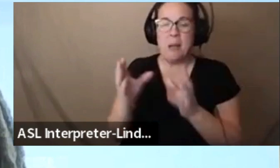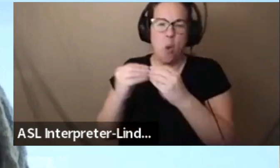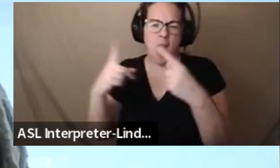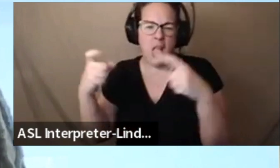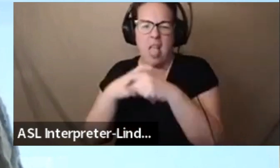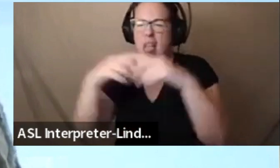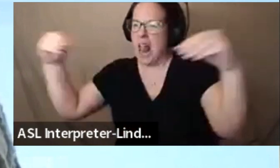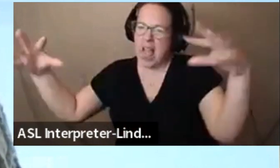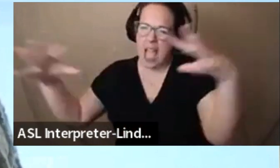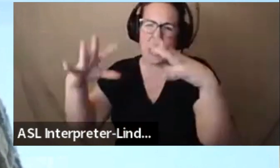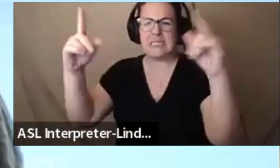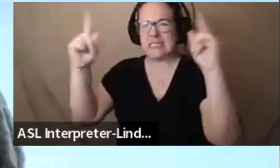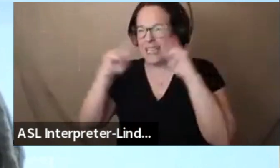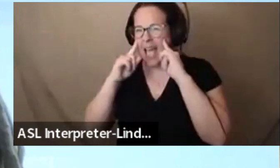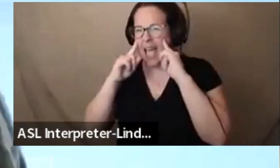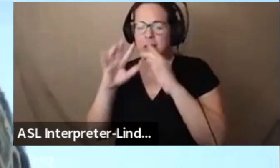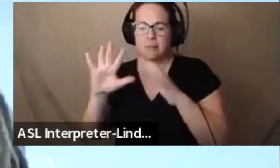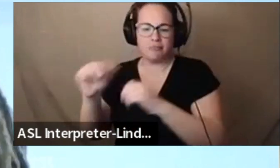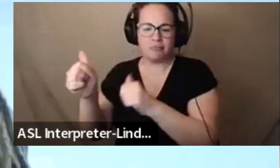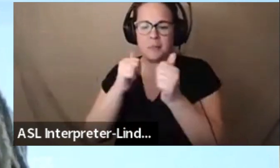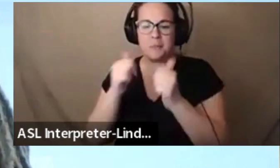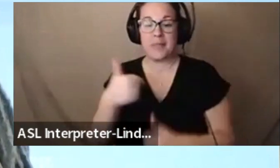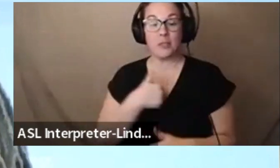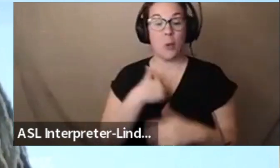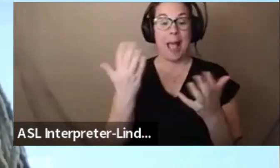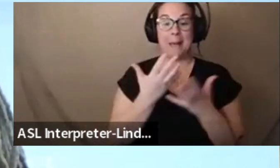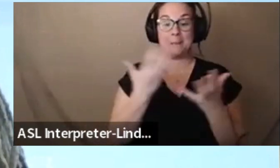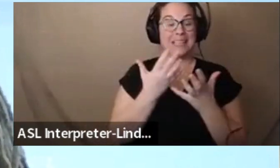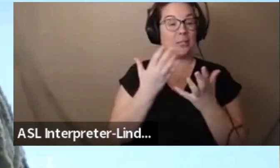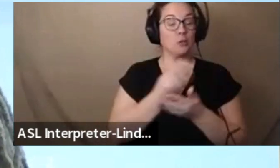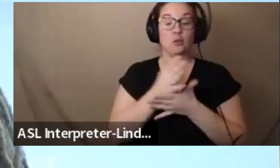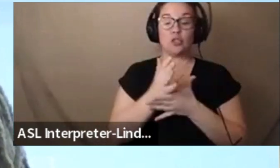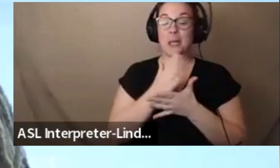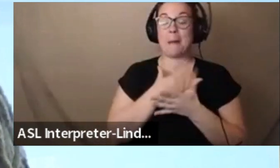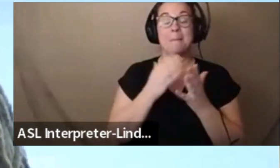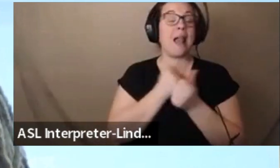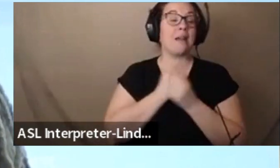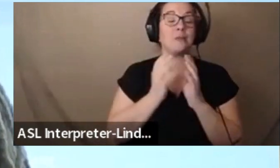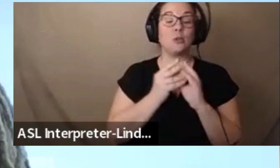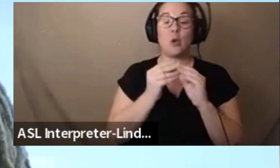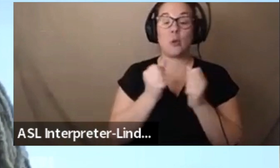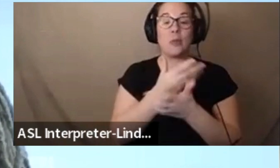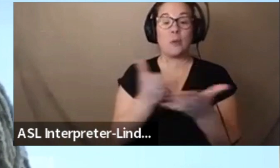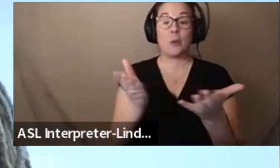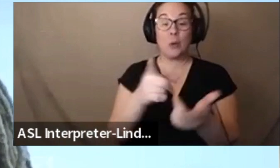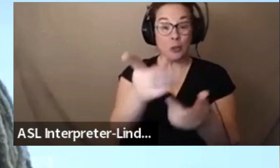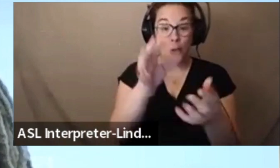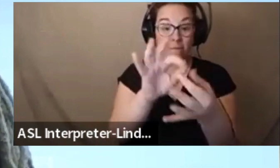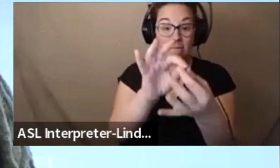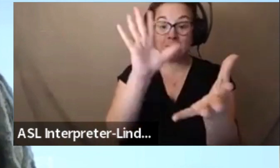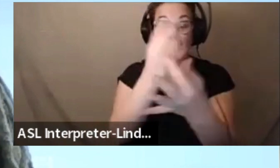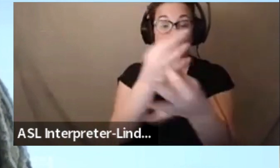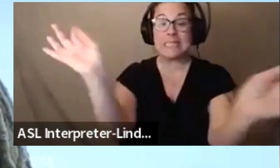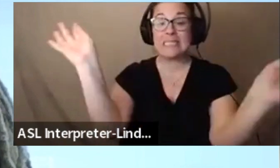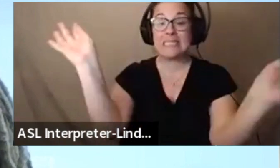or hadn't formulated themselves yet, you can email me. I'm easy to find. My email is rikki